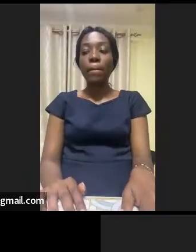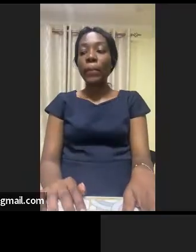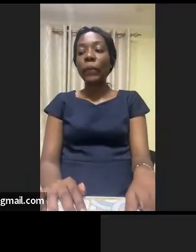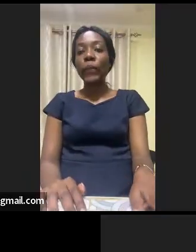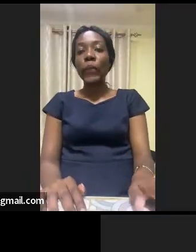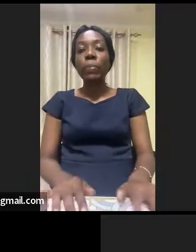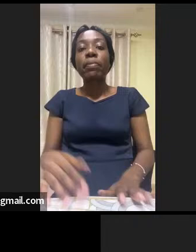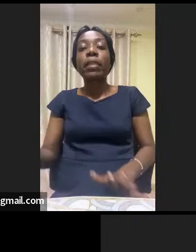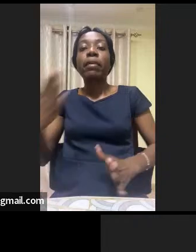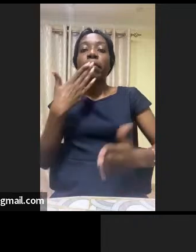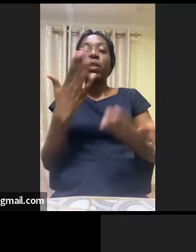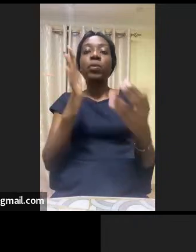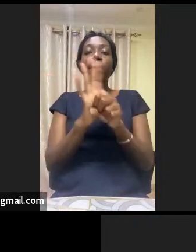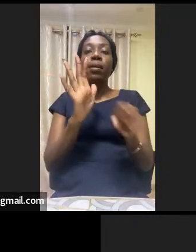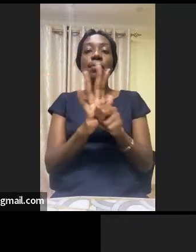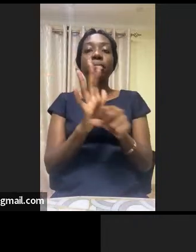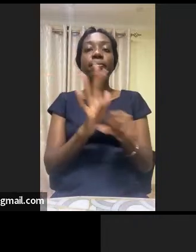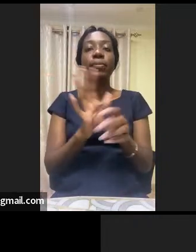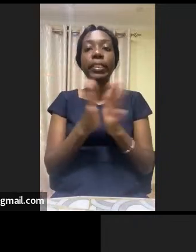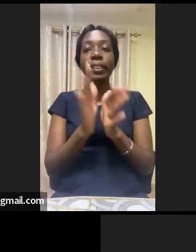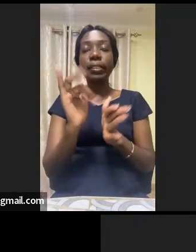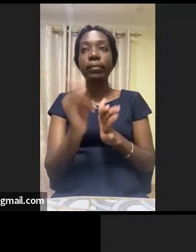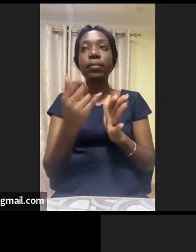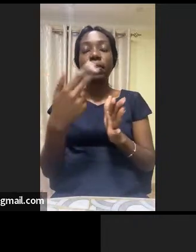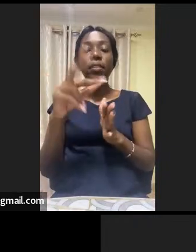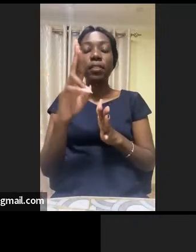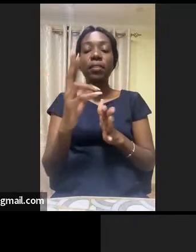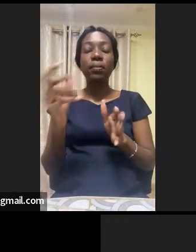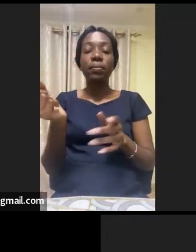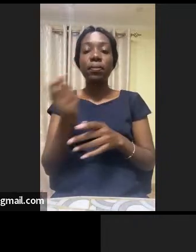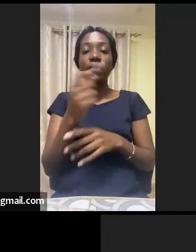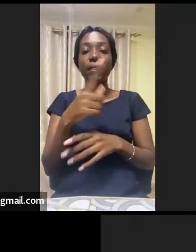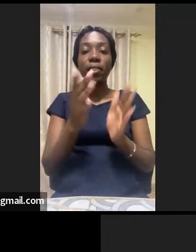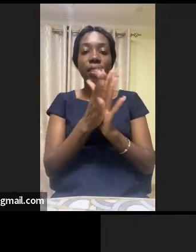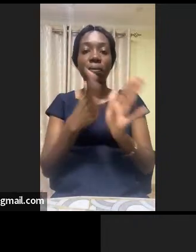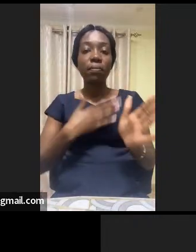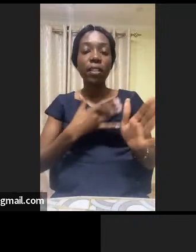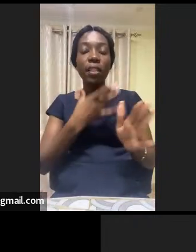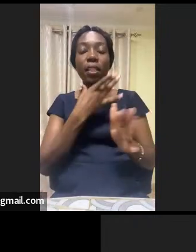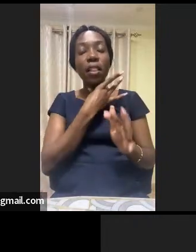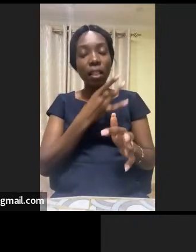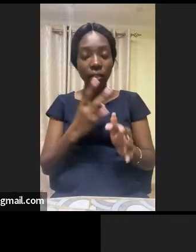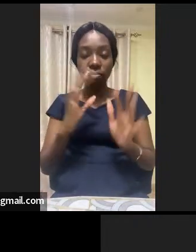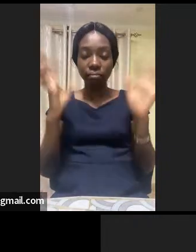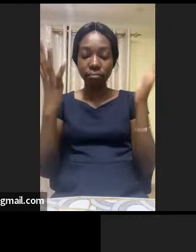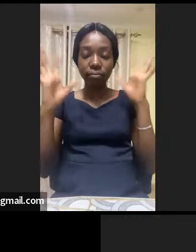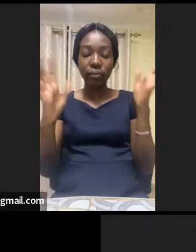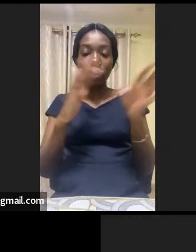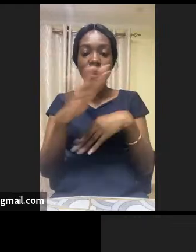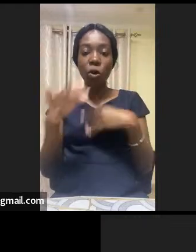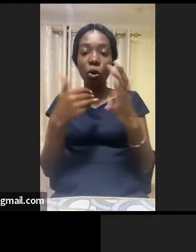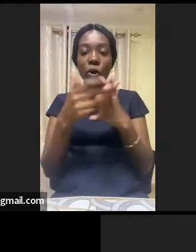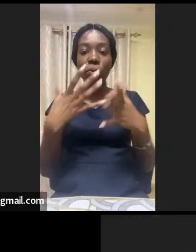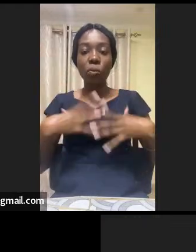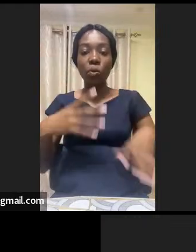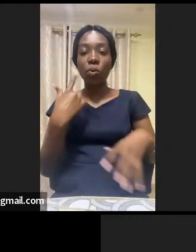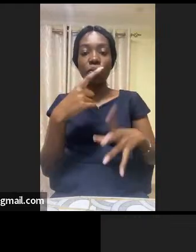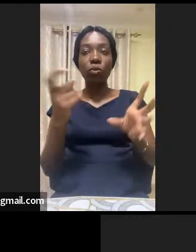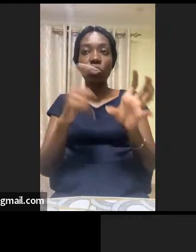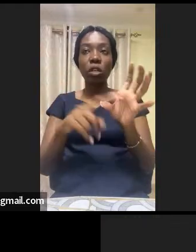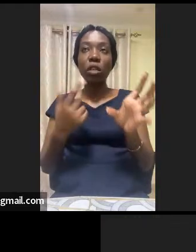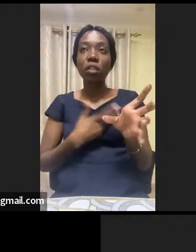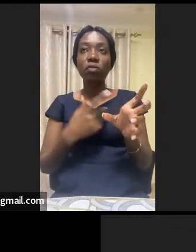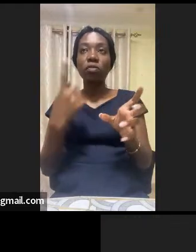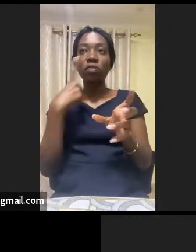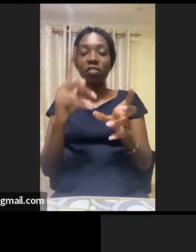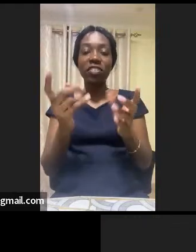Thank you so much. This is HR Month. I would like to appreciate everyone who has joined us for this session.